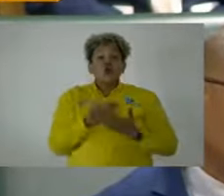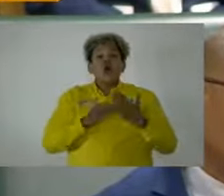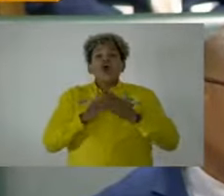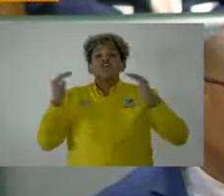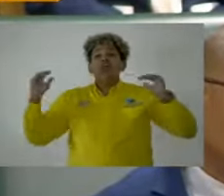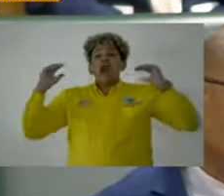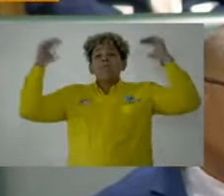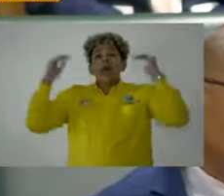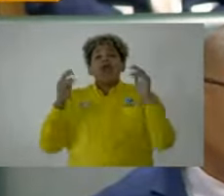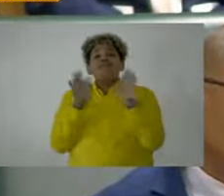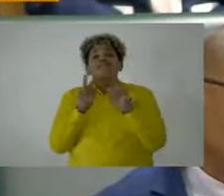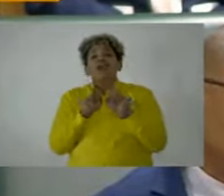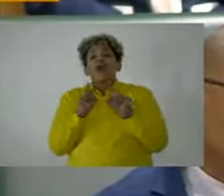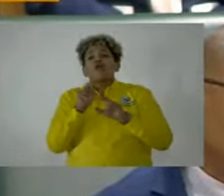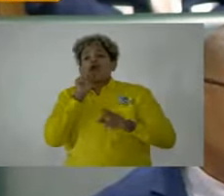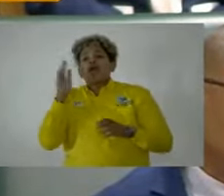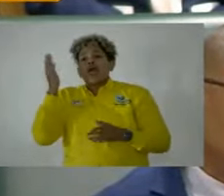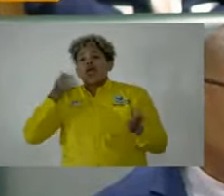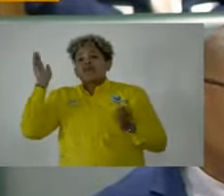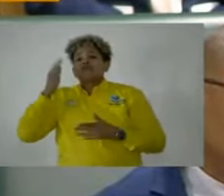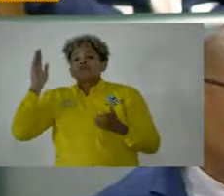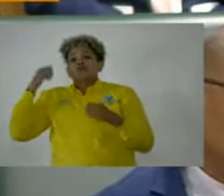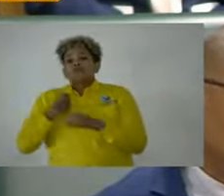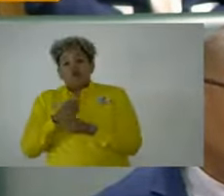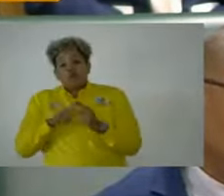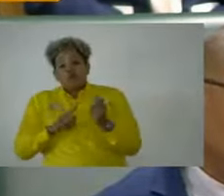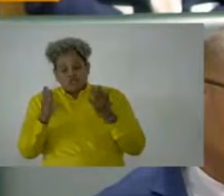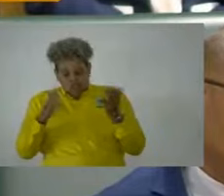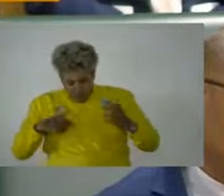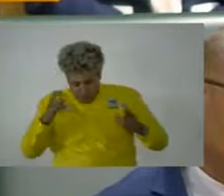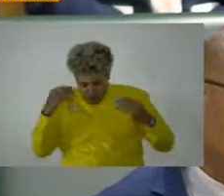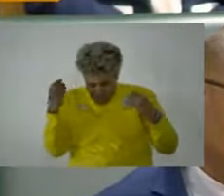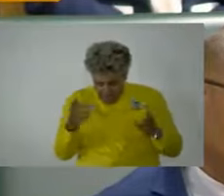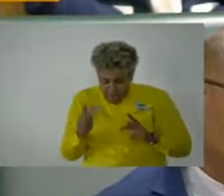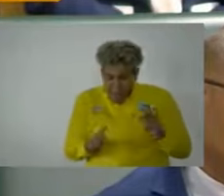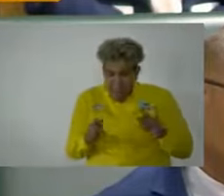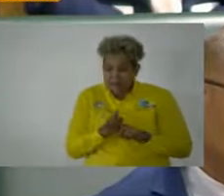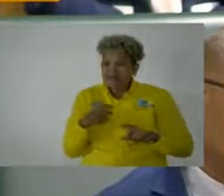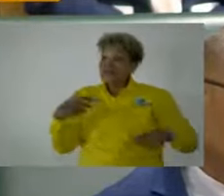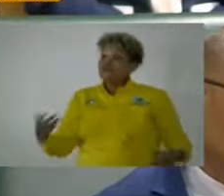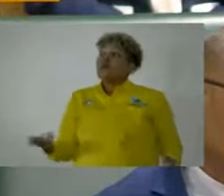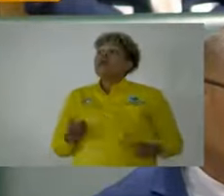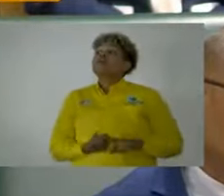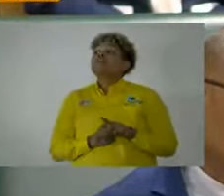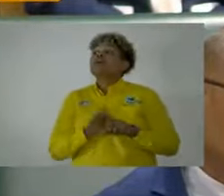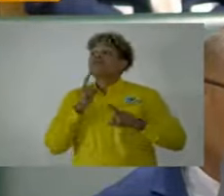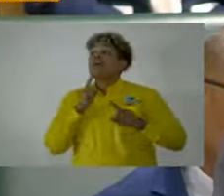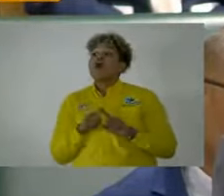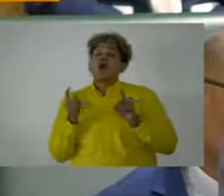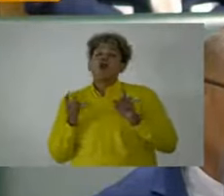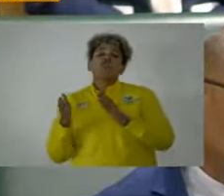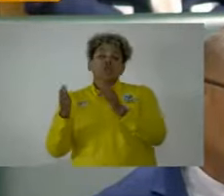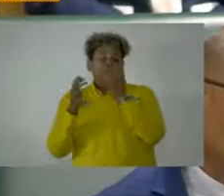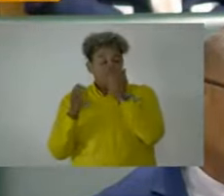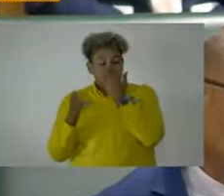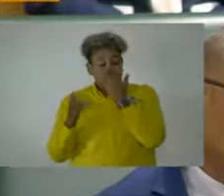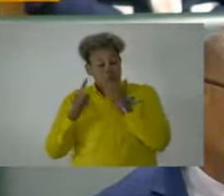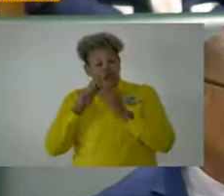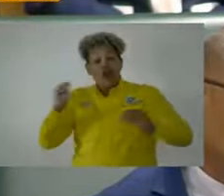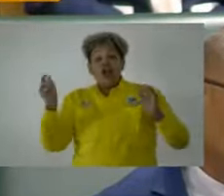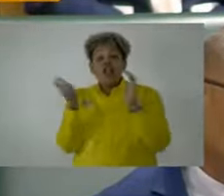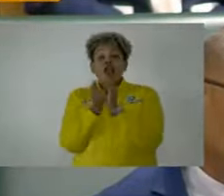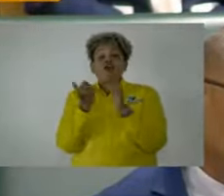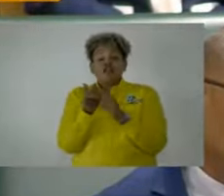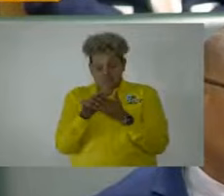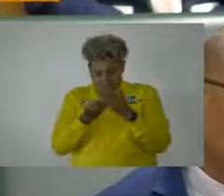high-valued exports of goods and services. We must give persons, people, alternative to unlawful